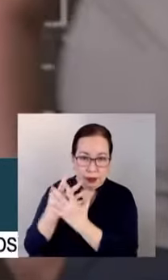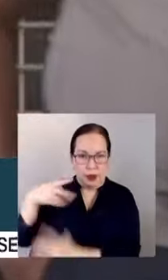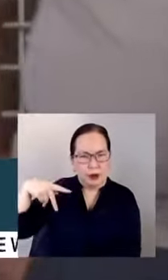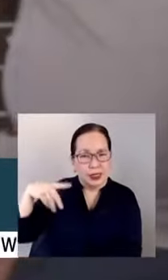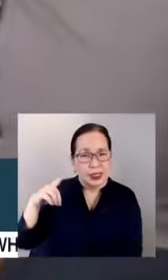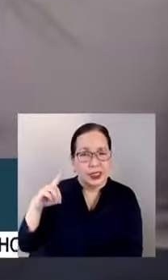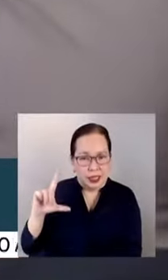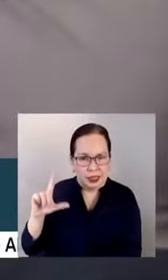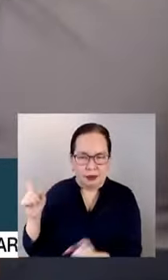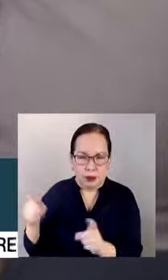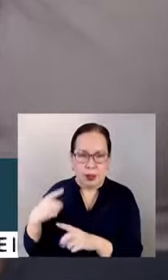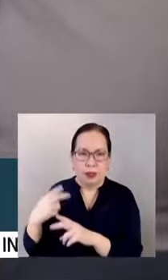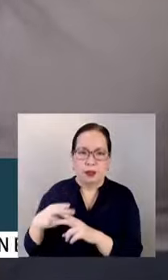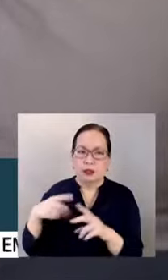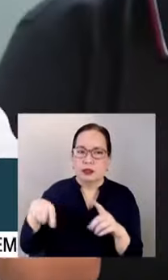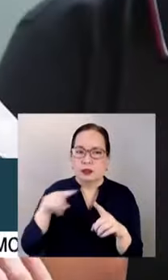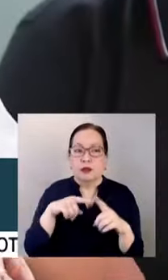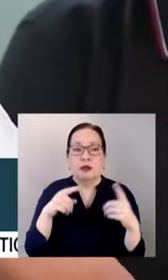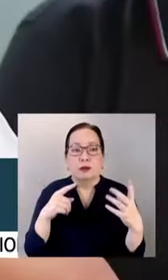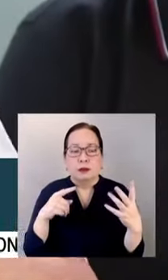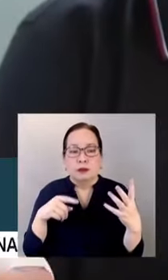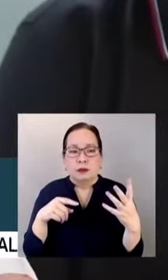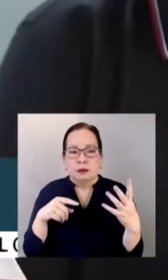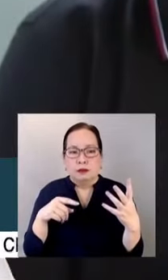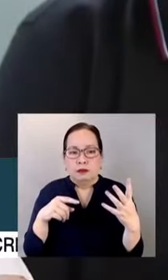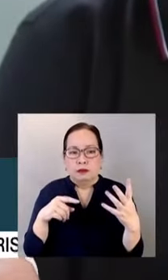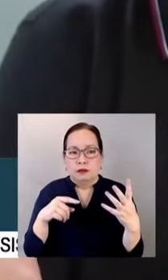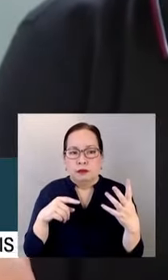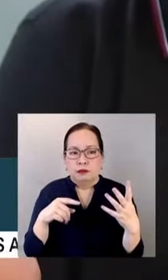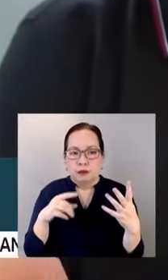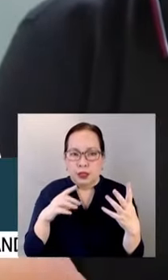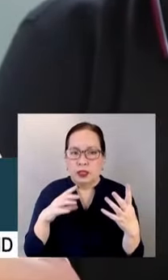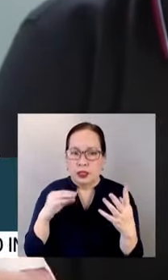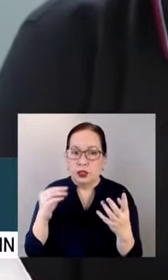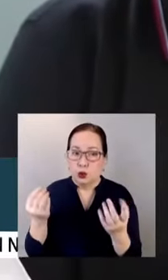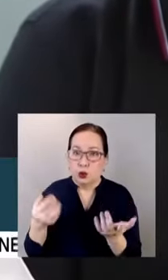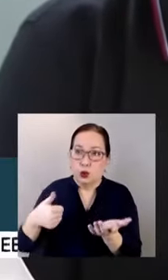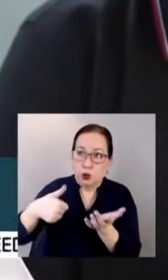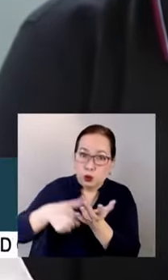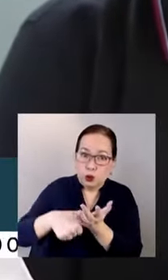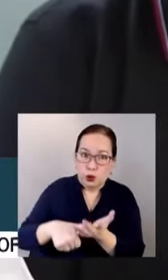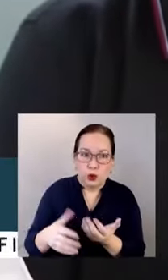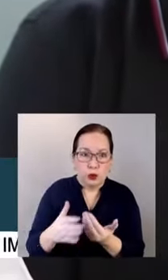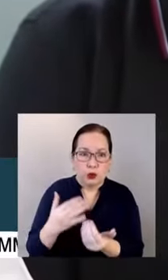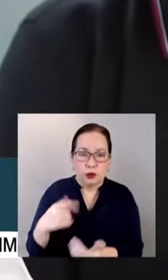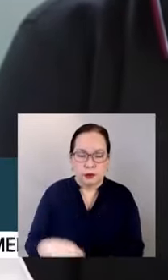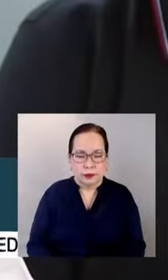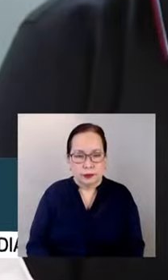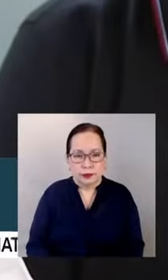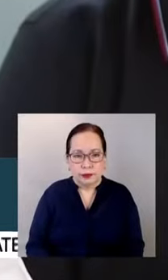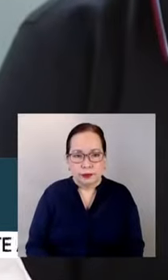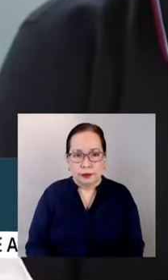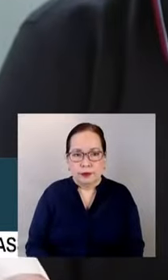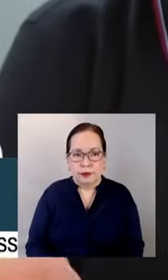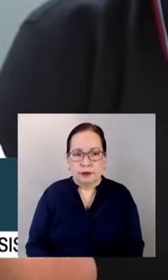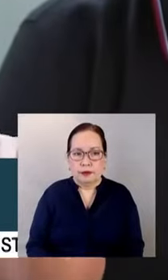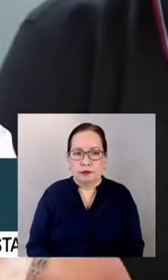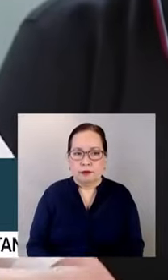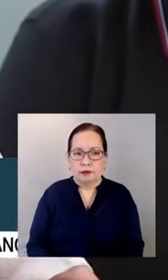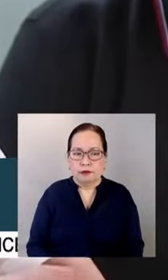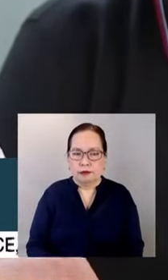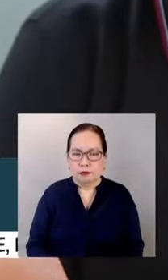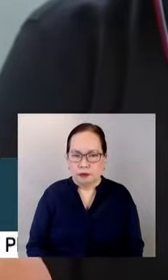a detention facility, and if the detainee is a registered voter of another city or municipality, or in case there is no established